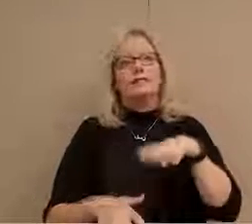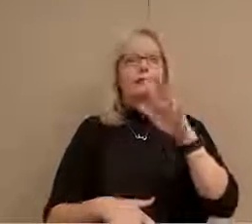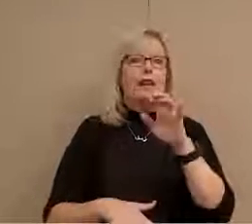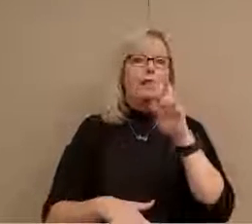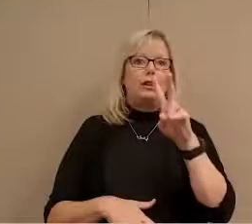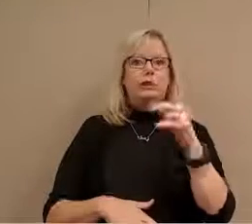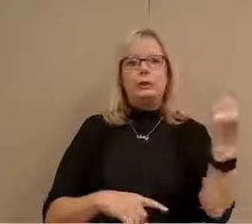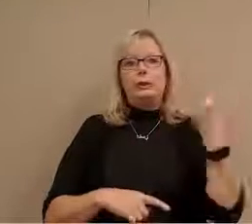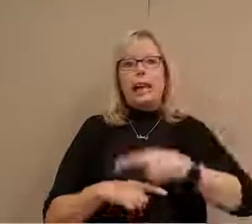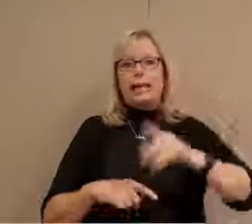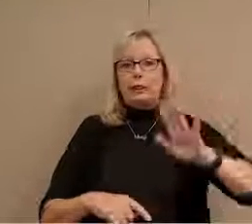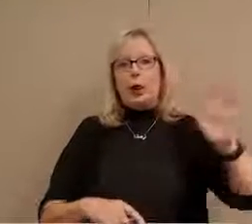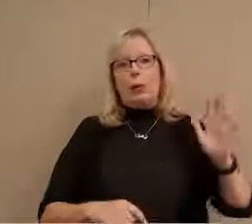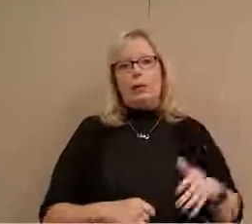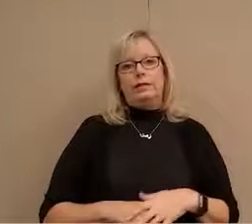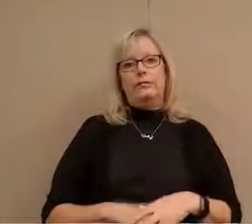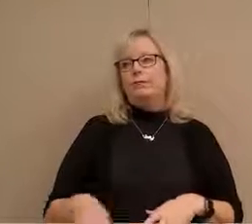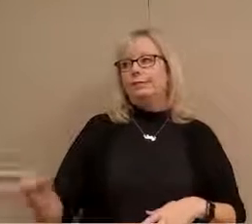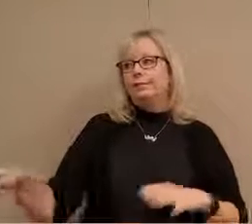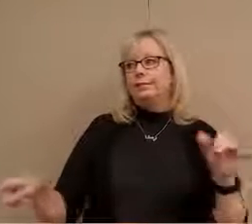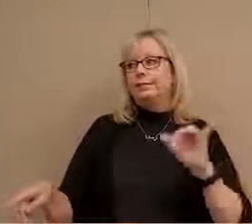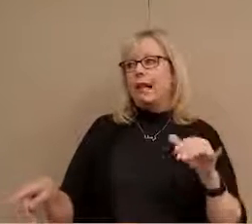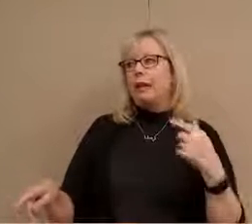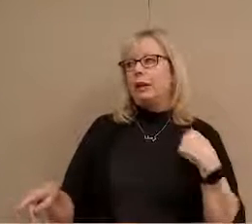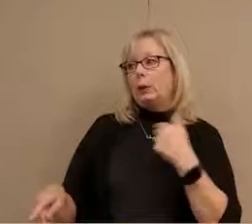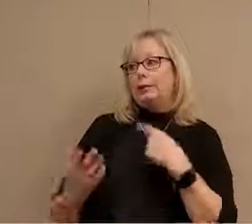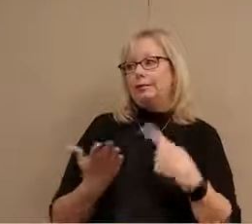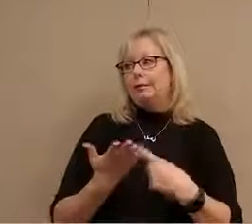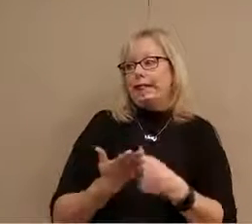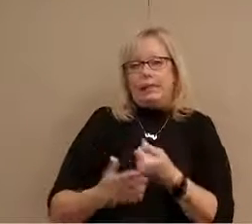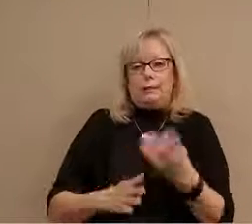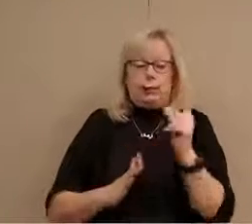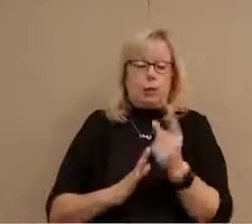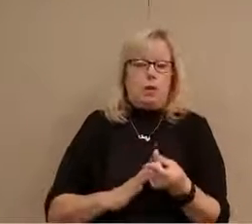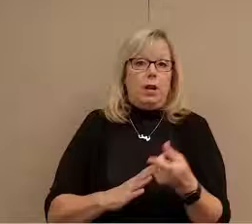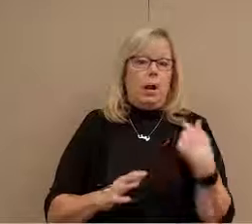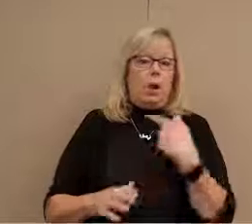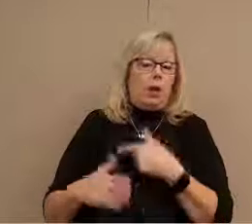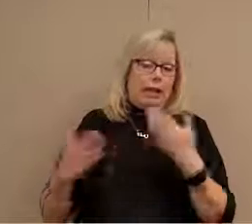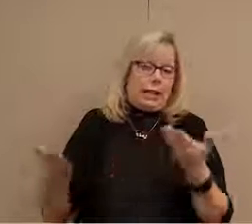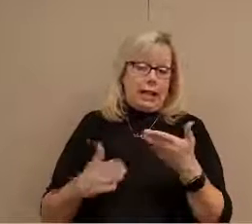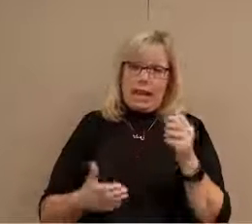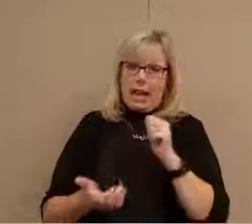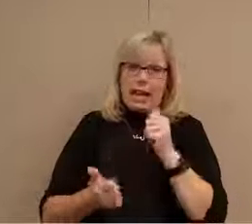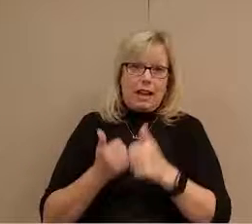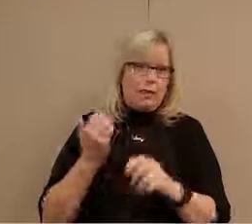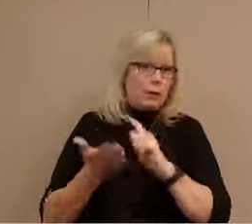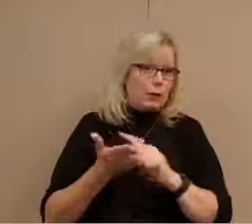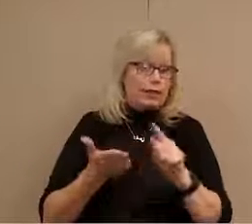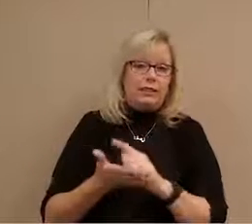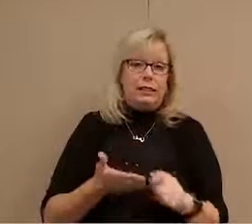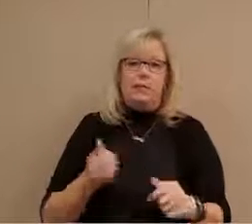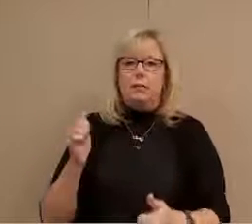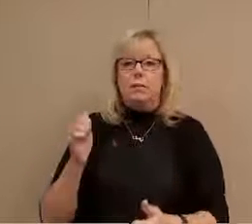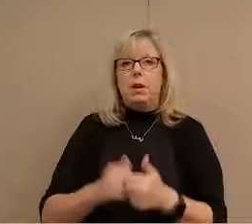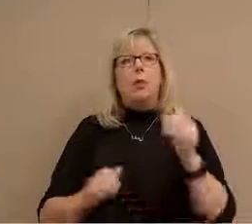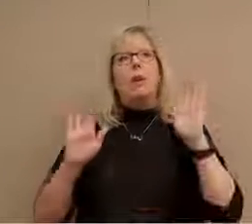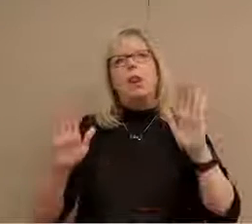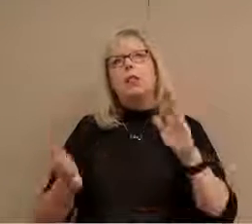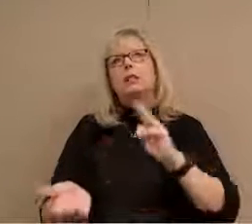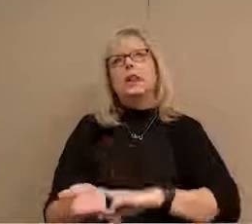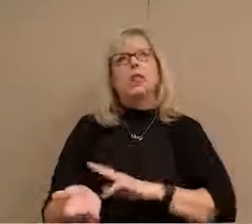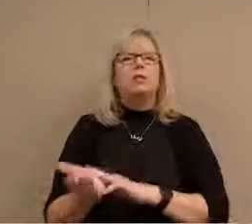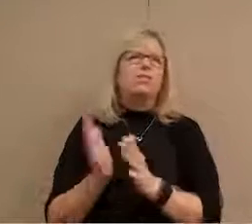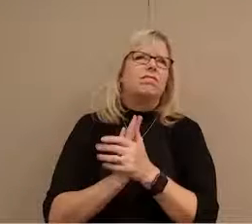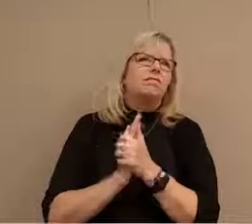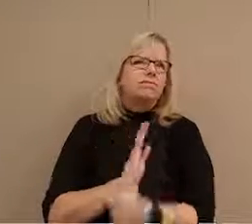502 days ago. Well, and as I said just a few moments ago, we've been here every week. We've had the finest physicians come